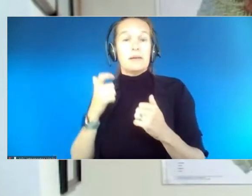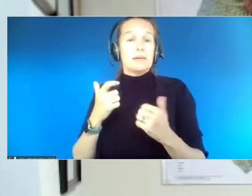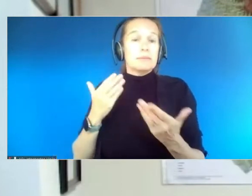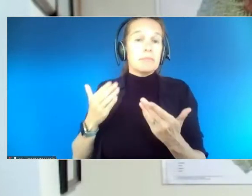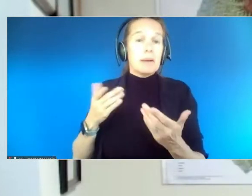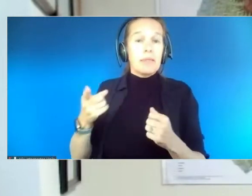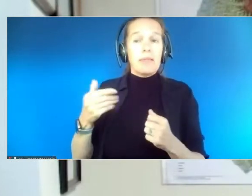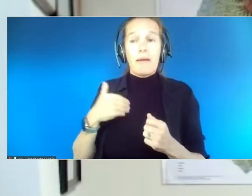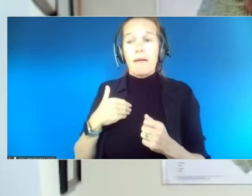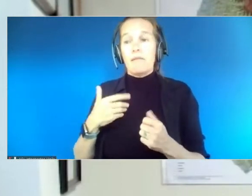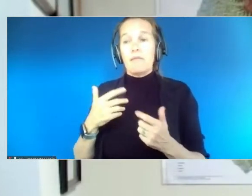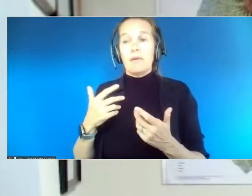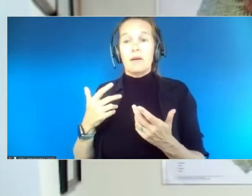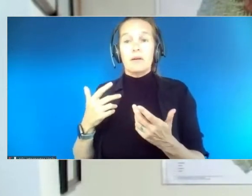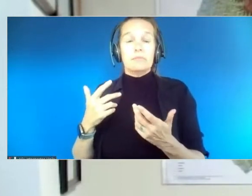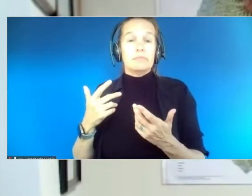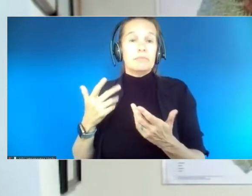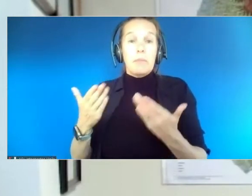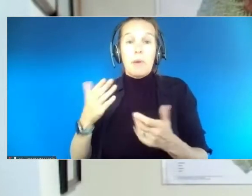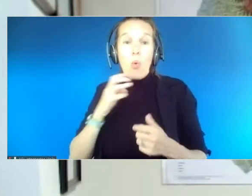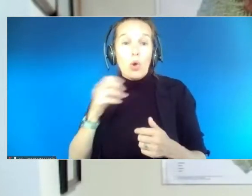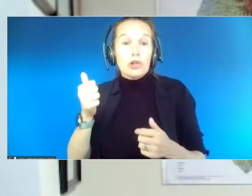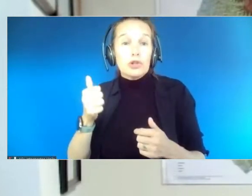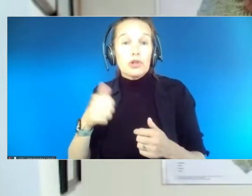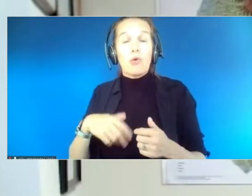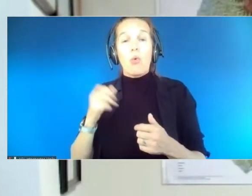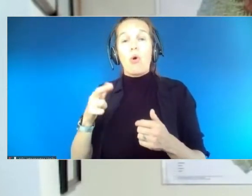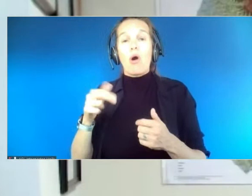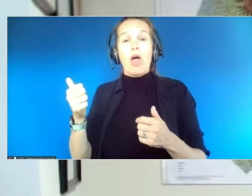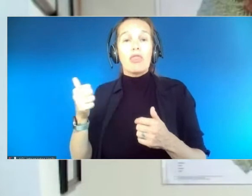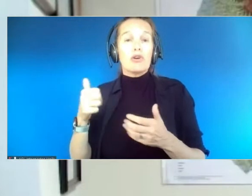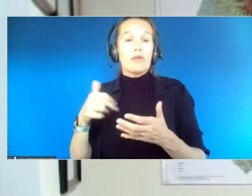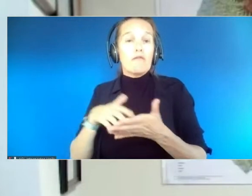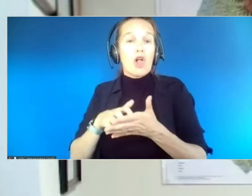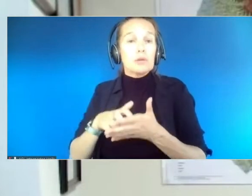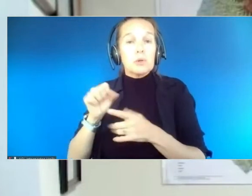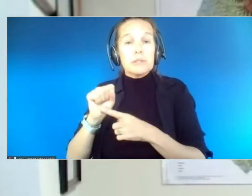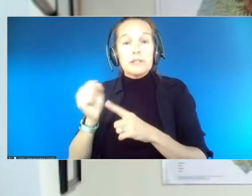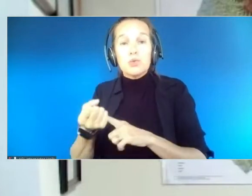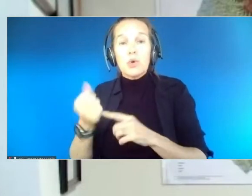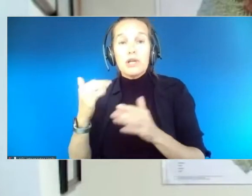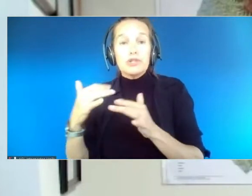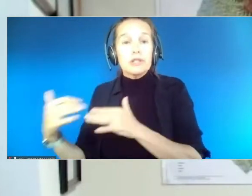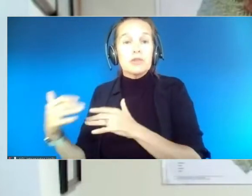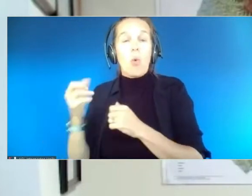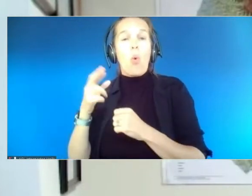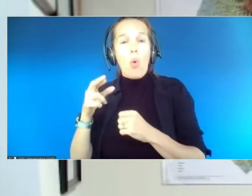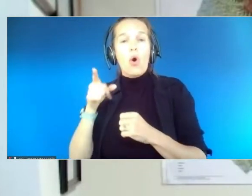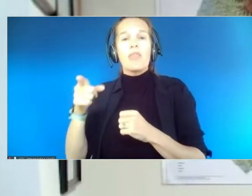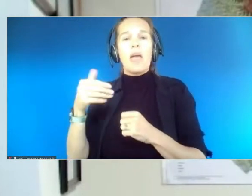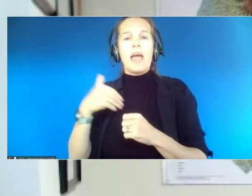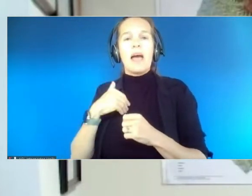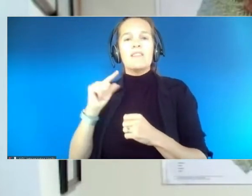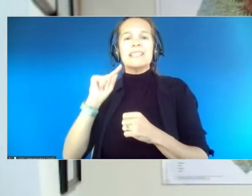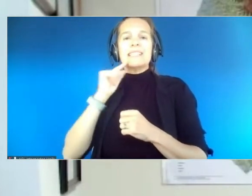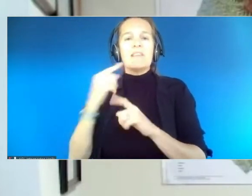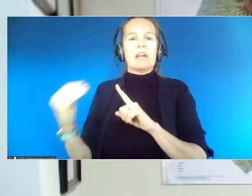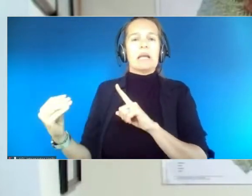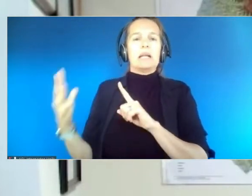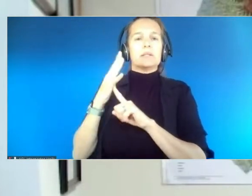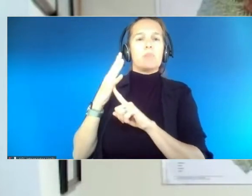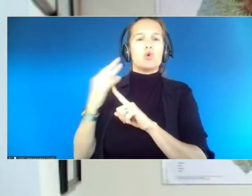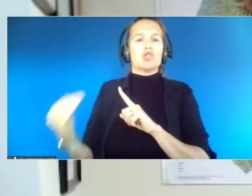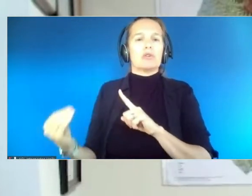vulnerabilities, including age, but also the others that I mentioned, or because they have other significant exposures or may